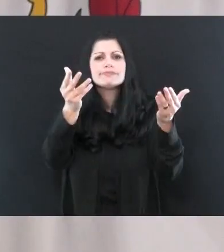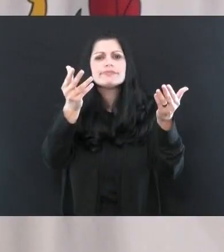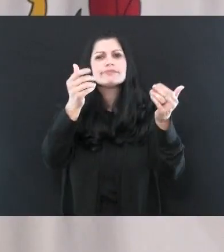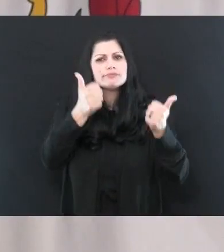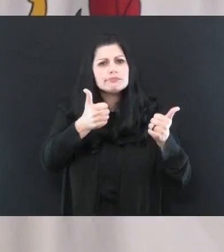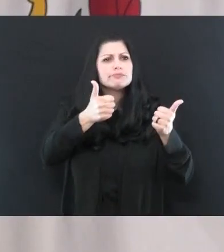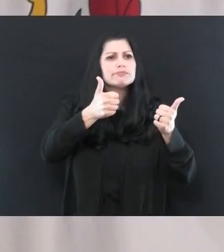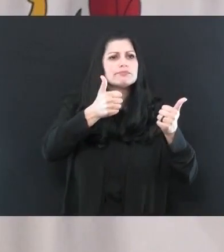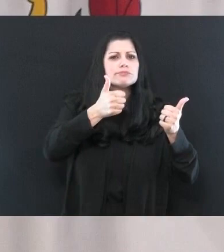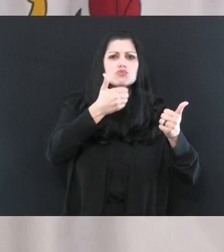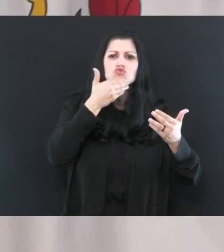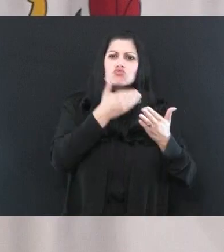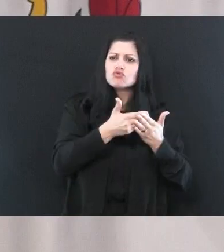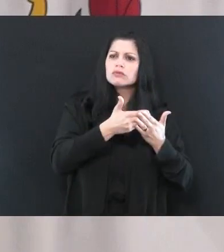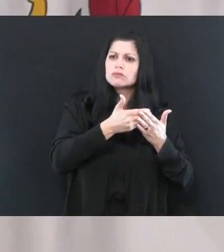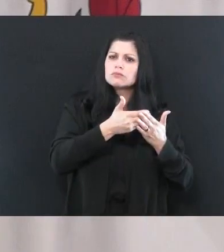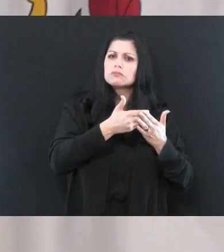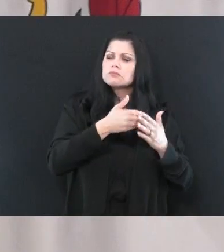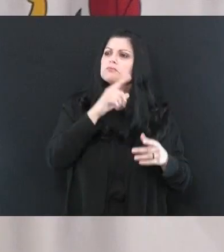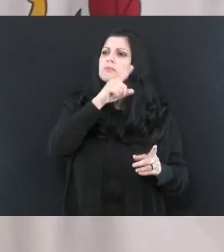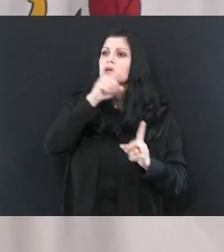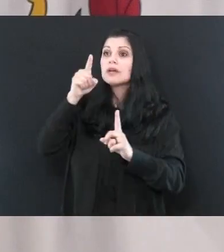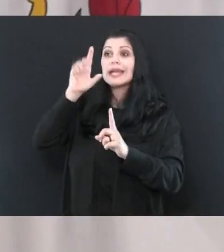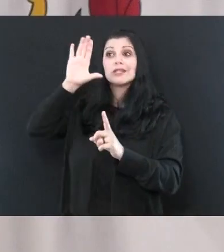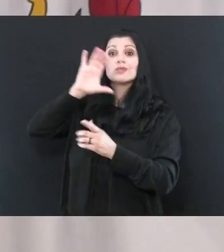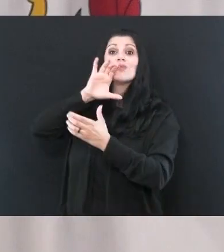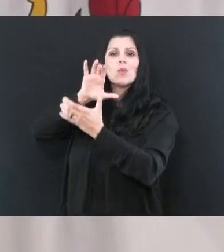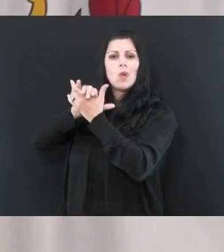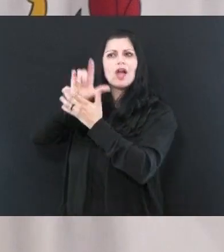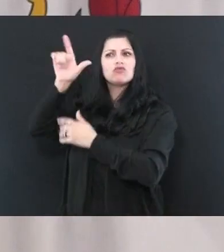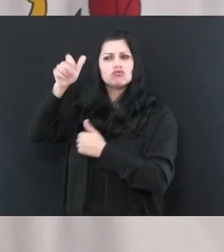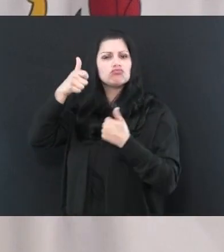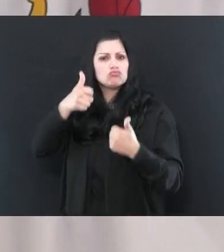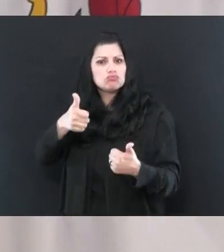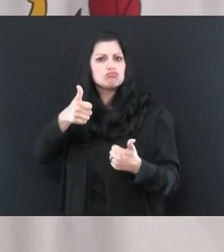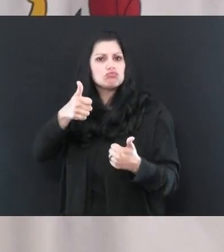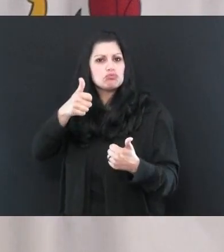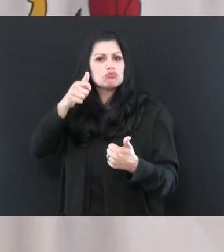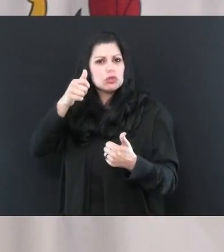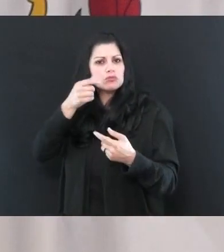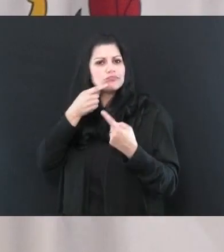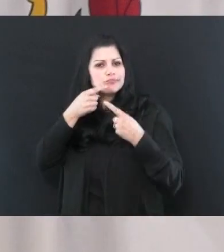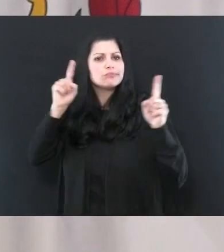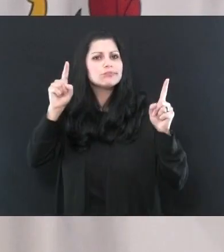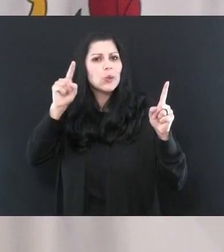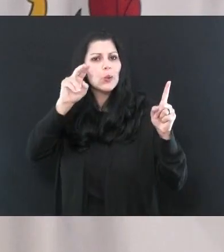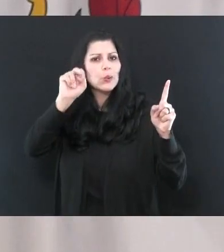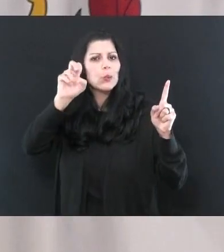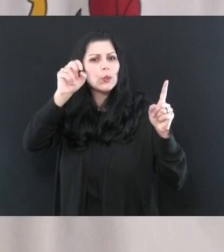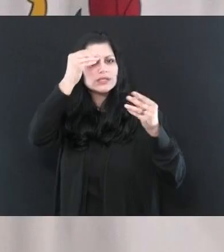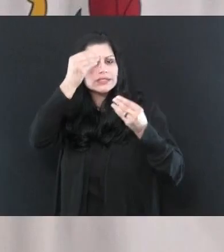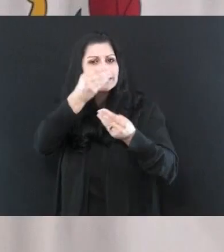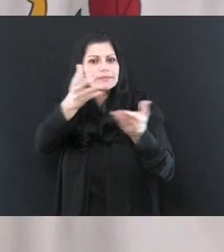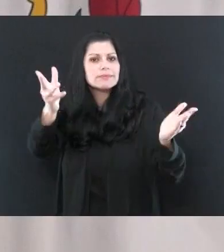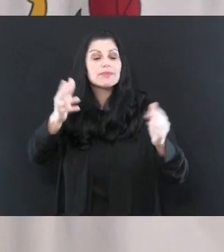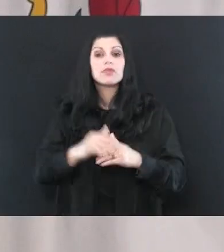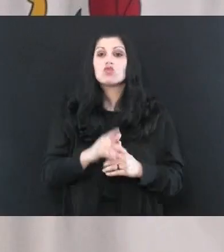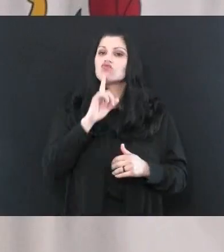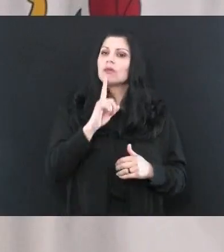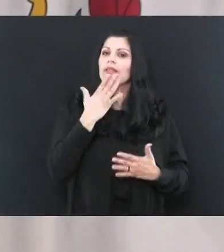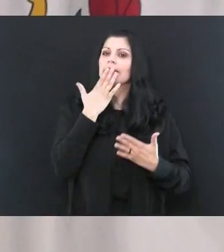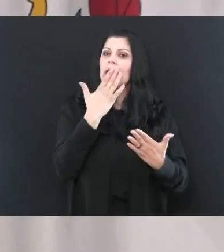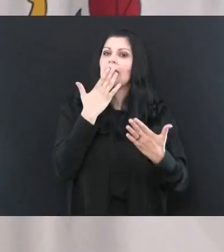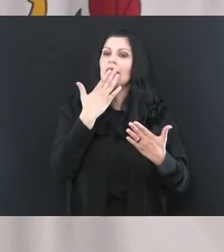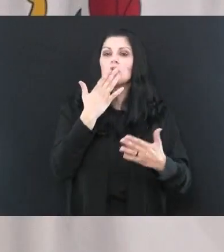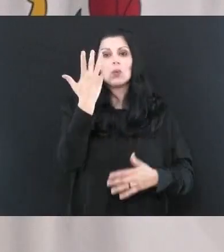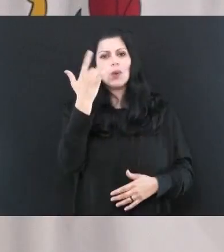is good, and so I surely appreciate you letting me pray with